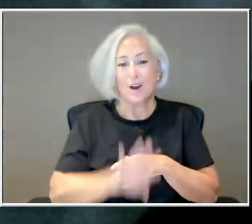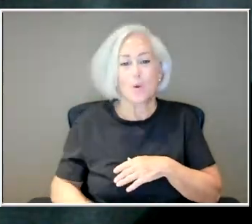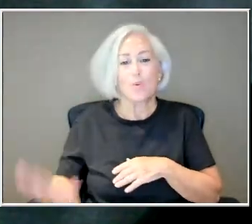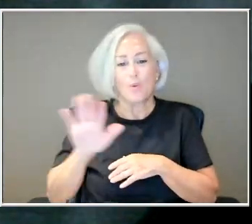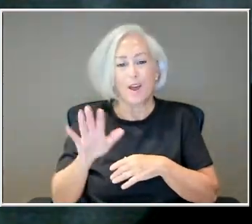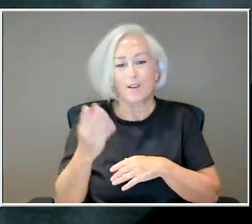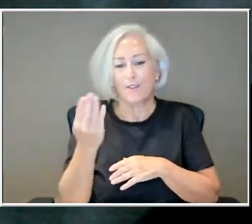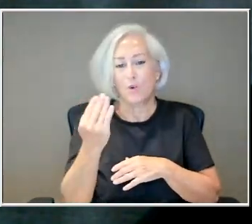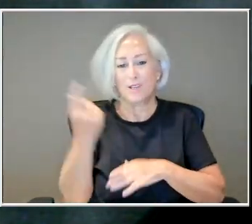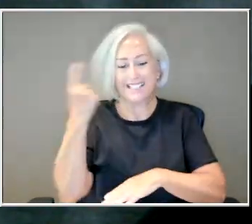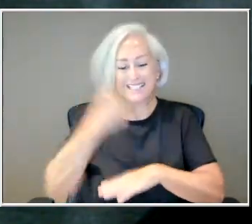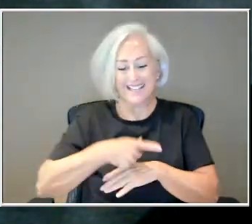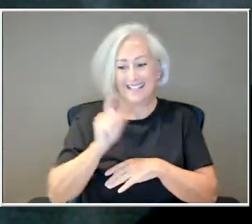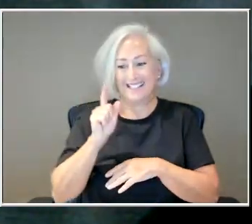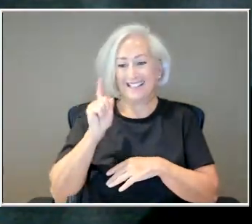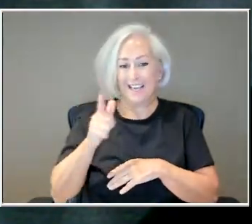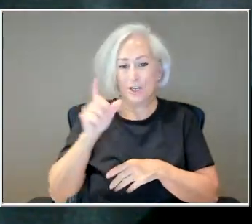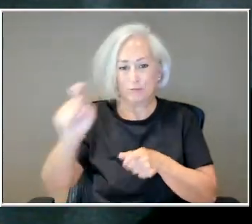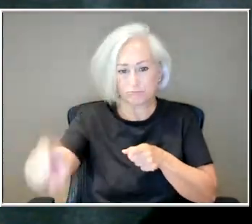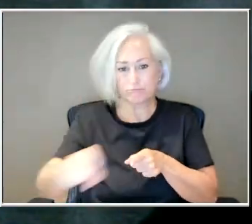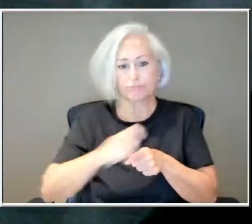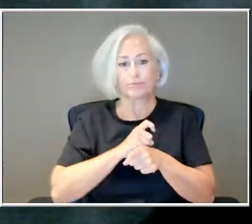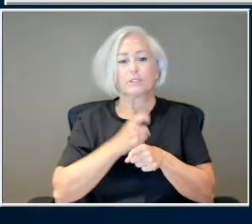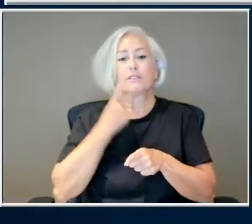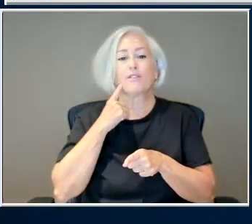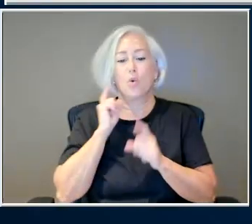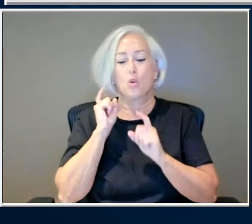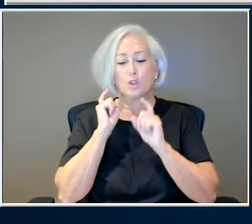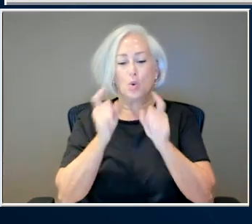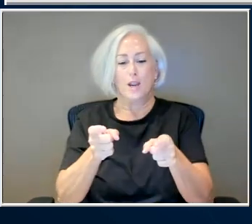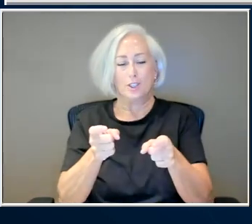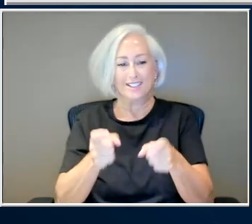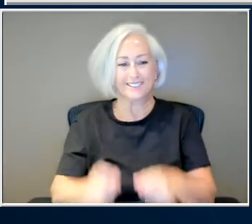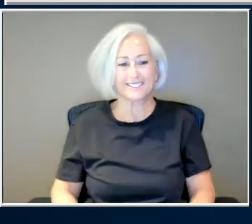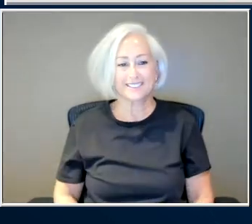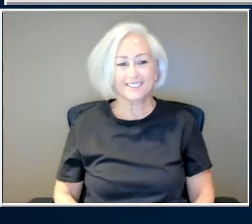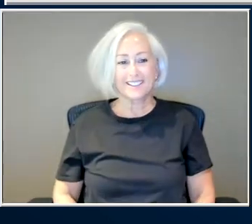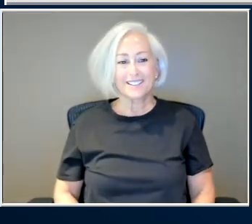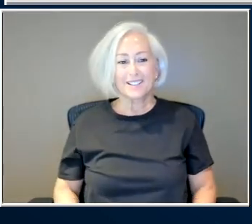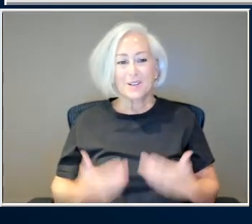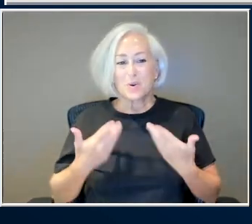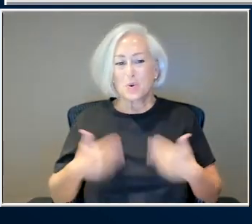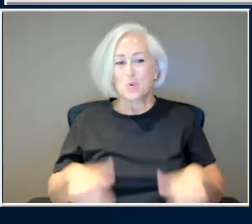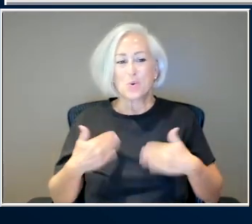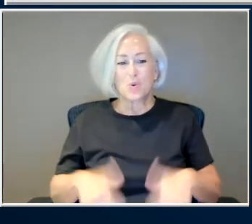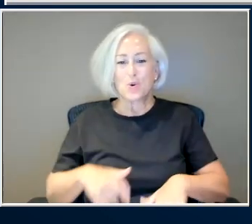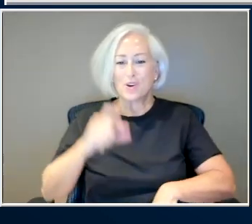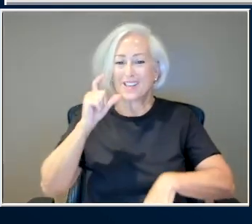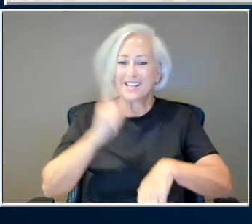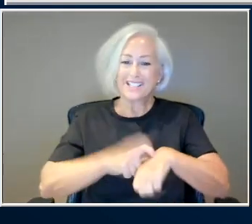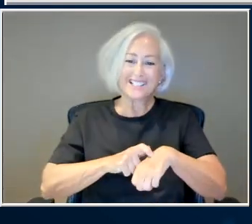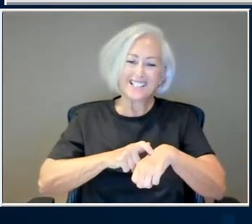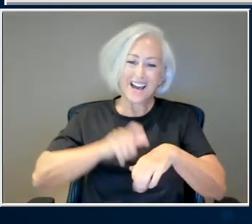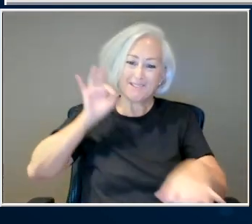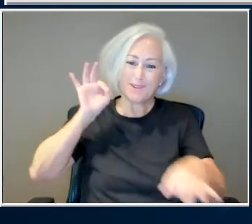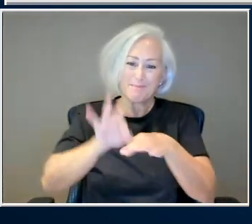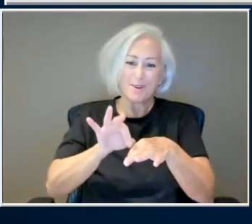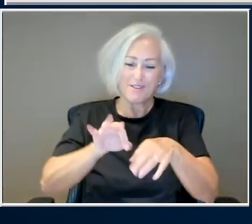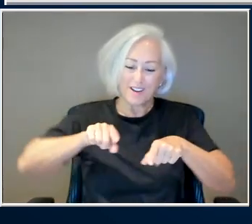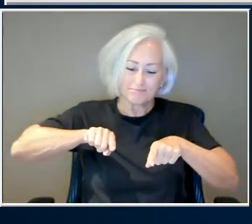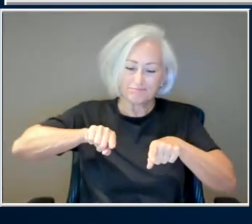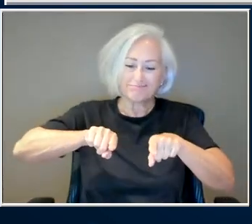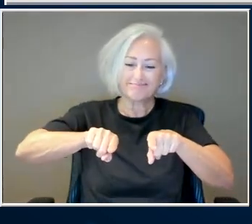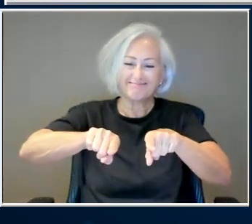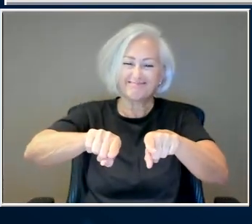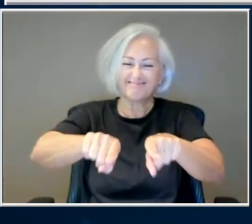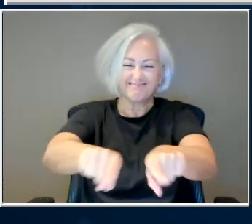from the donation. Okay, that can't be lost on you, the timing. I don't think anything's an accident. Do